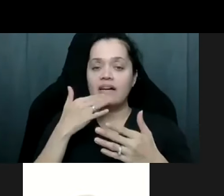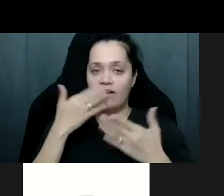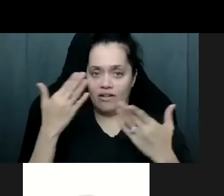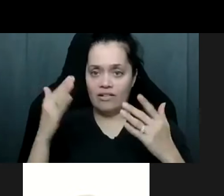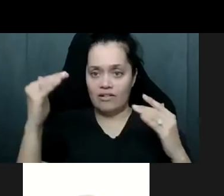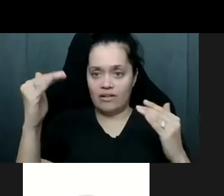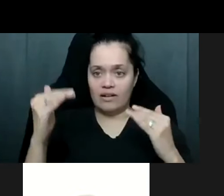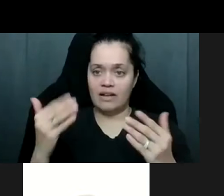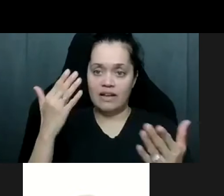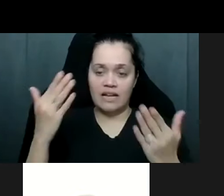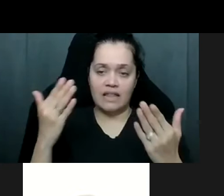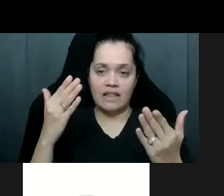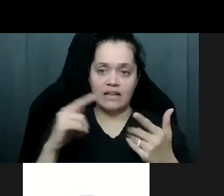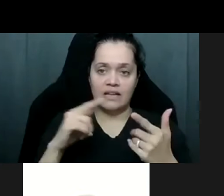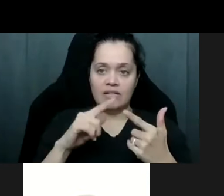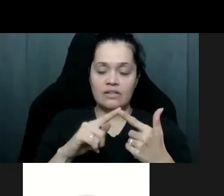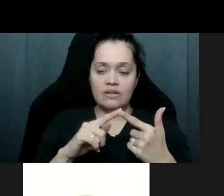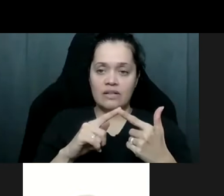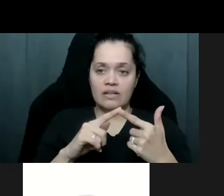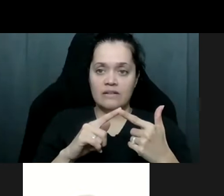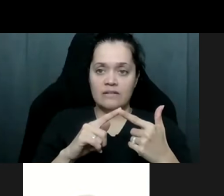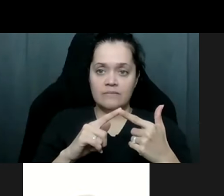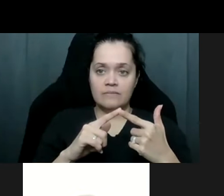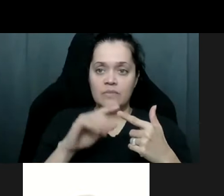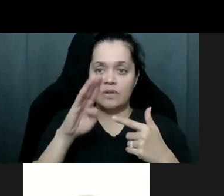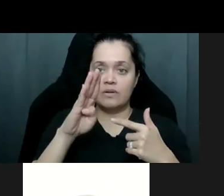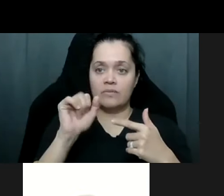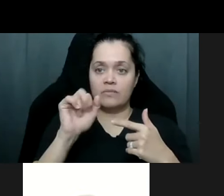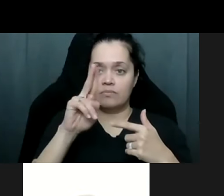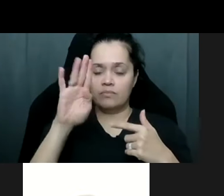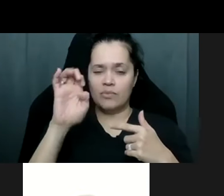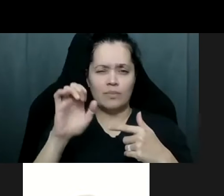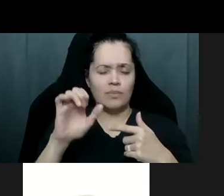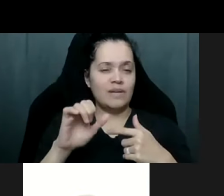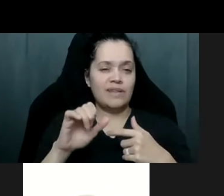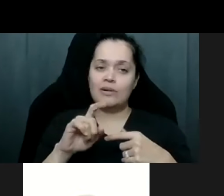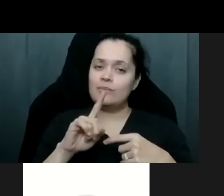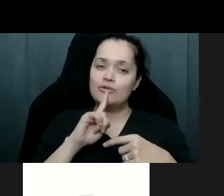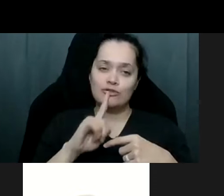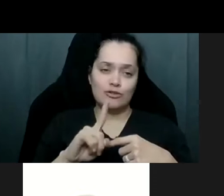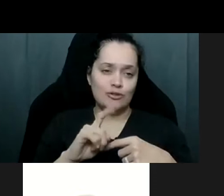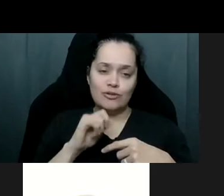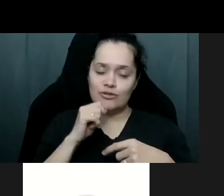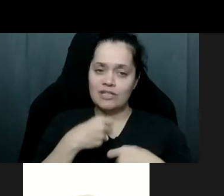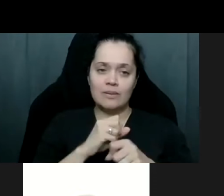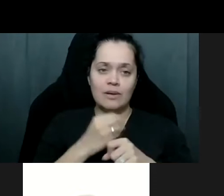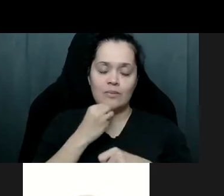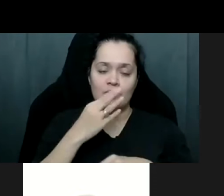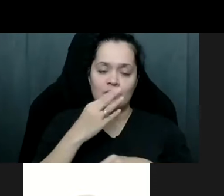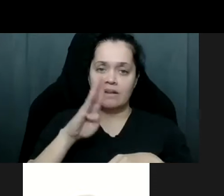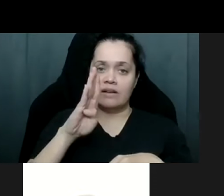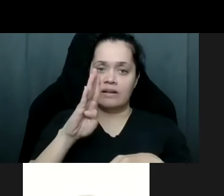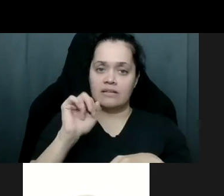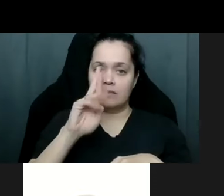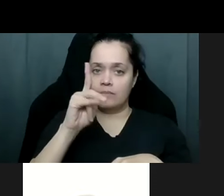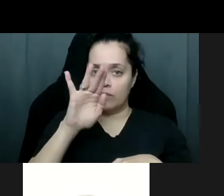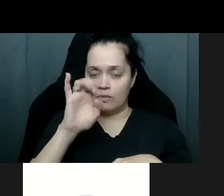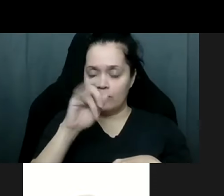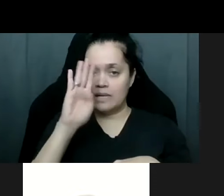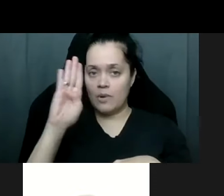right. And so then let's see. Barbie, you probably didn't make breakfast on the Barbie because that's the barbecue,